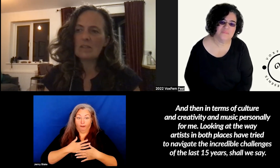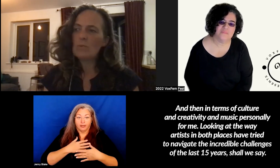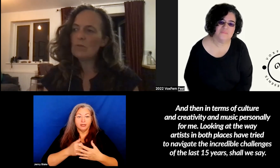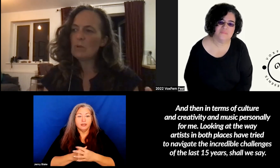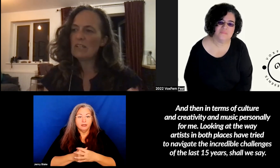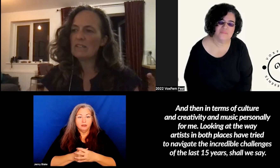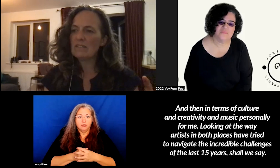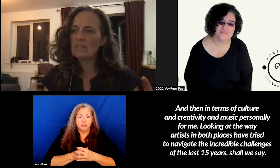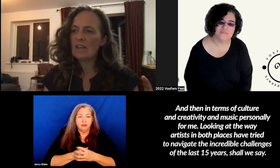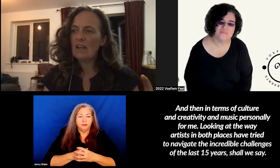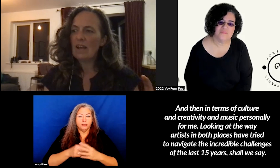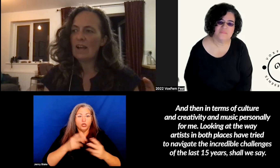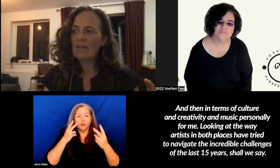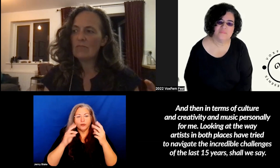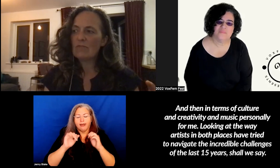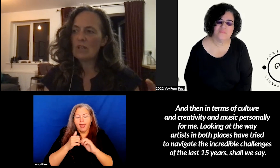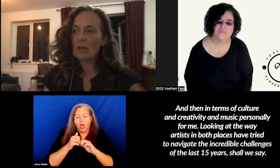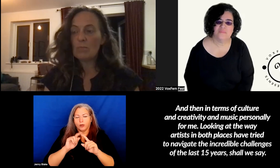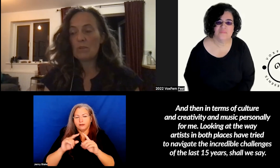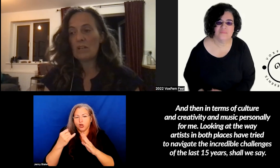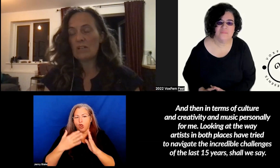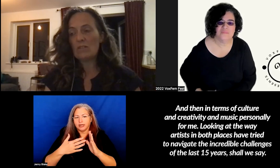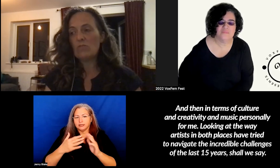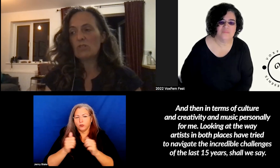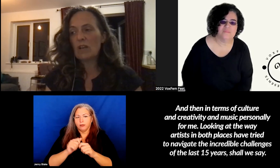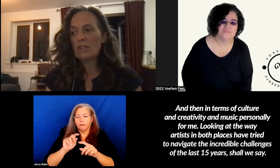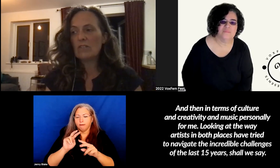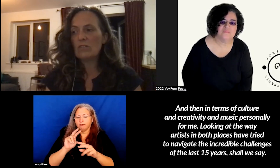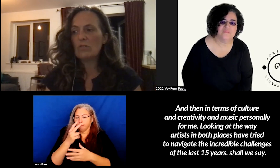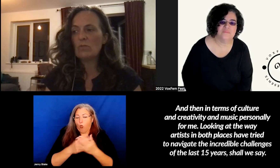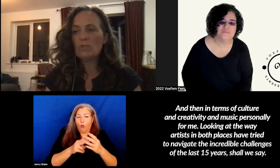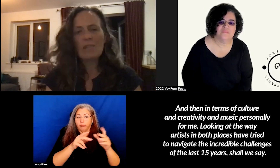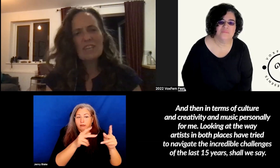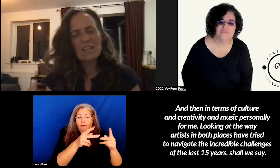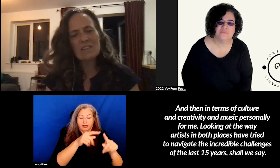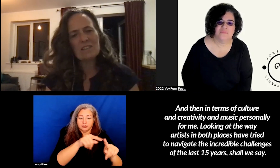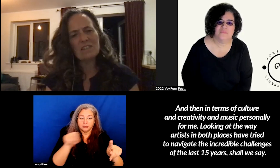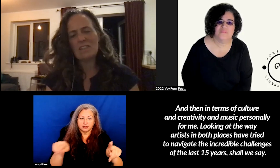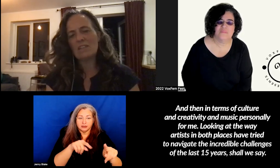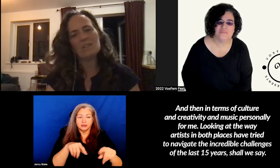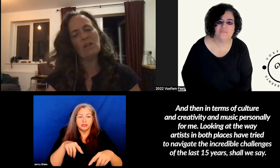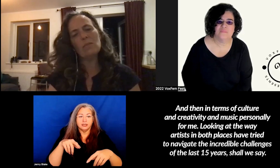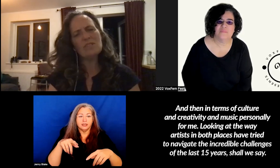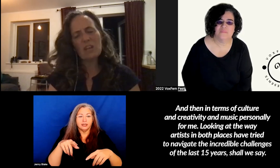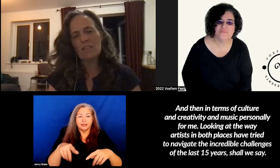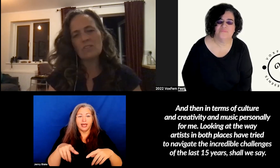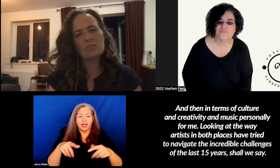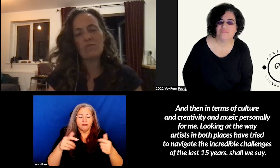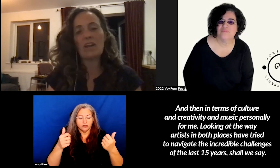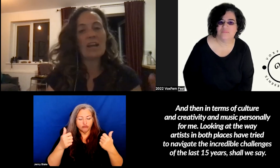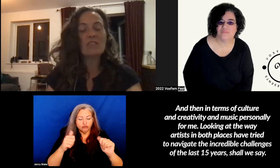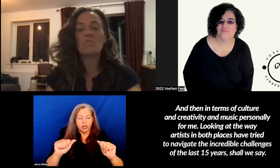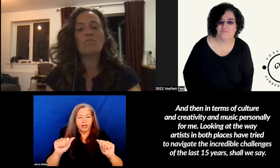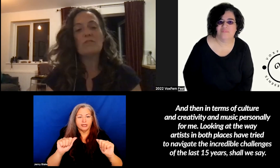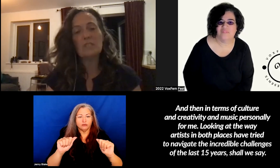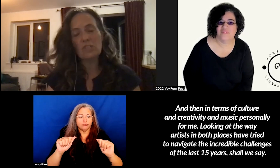artists in both places have tried to navigate the incredible challenges of